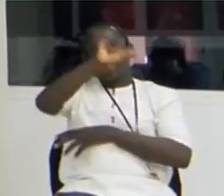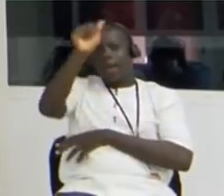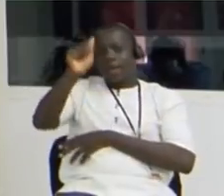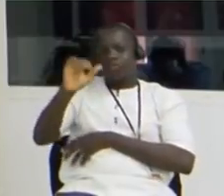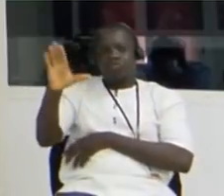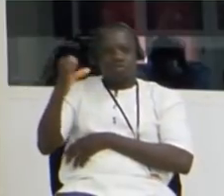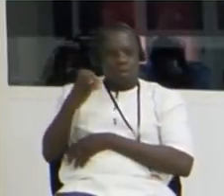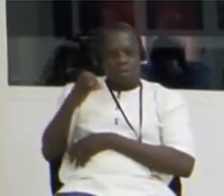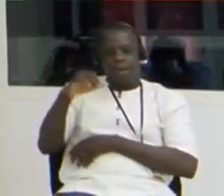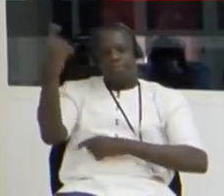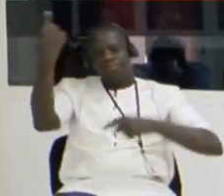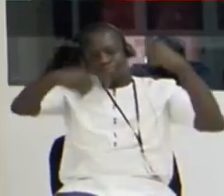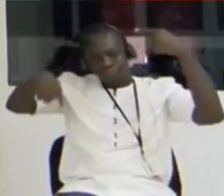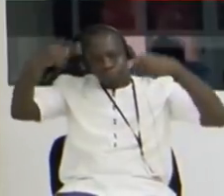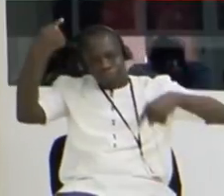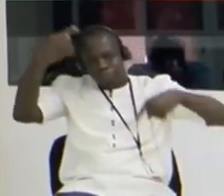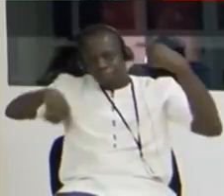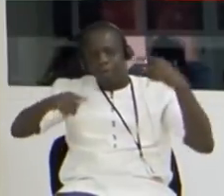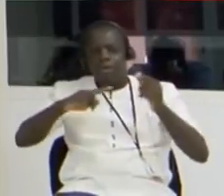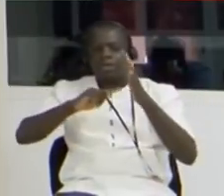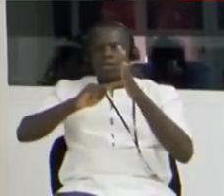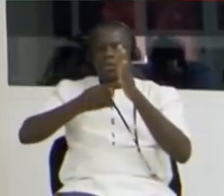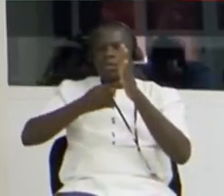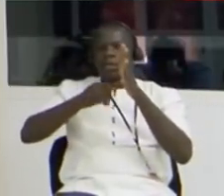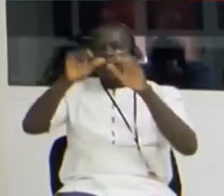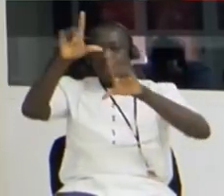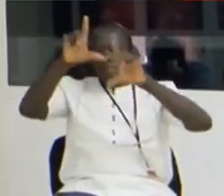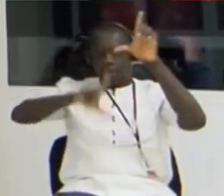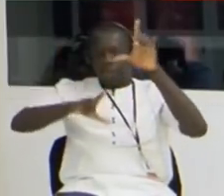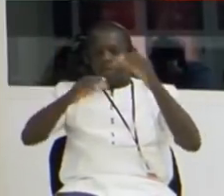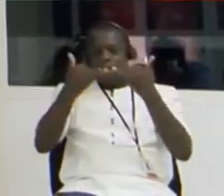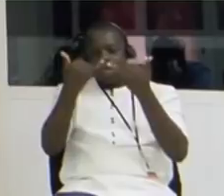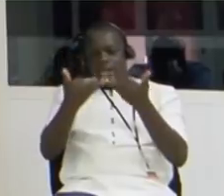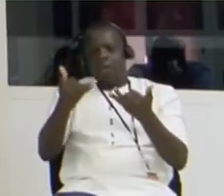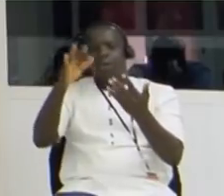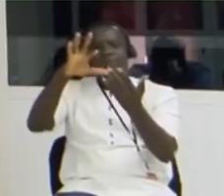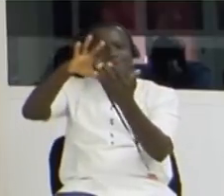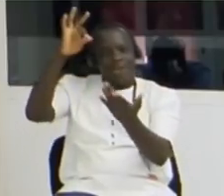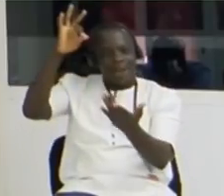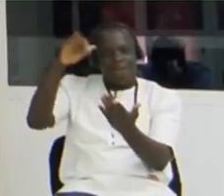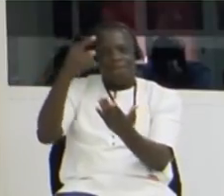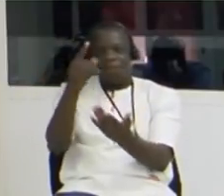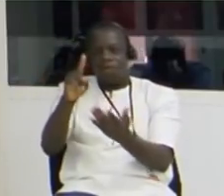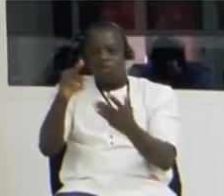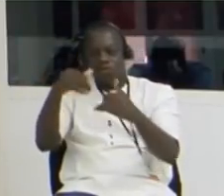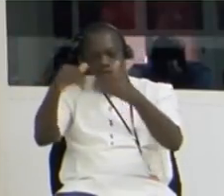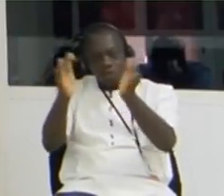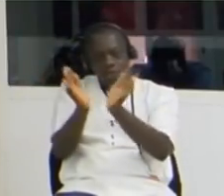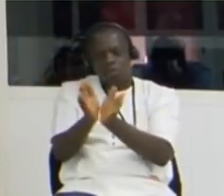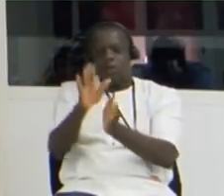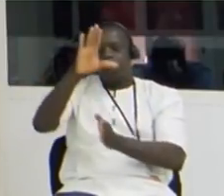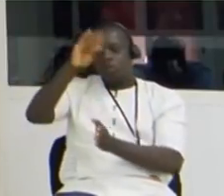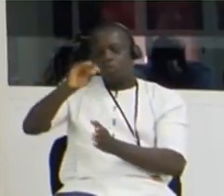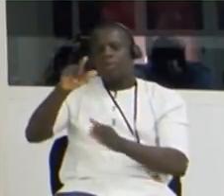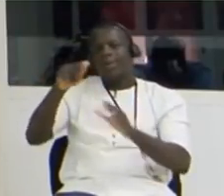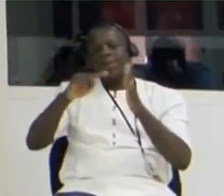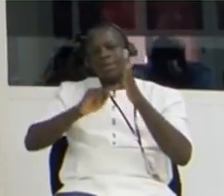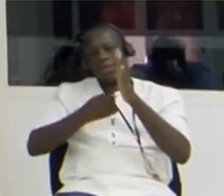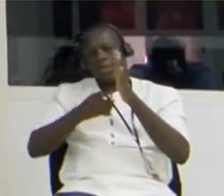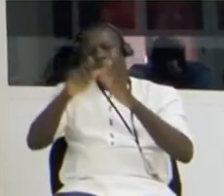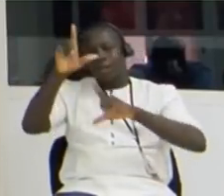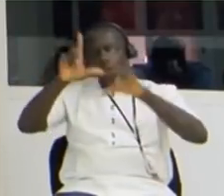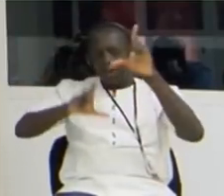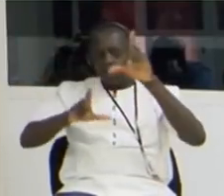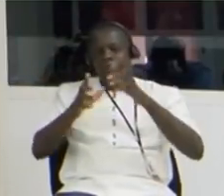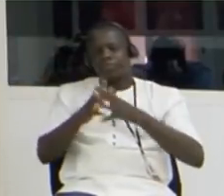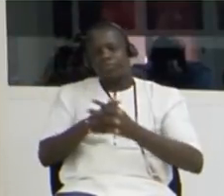and compete at central level. So the preliminaries were done at central level. And when the preliminaries